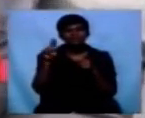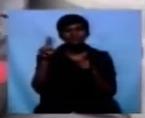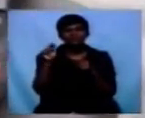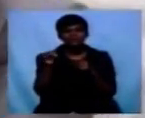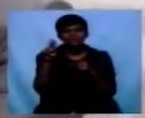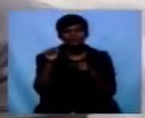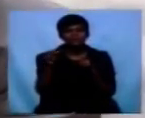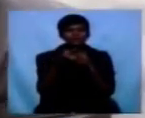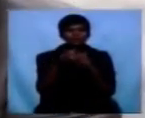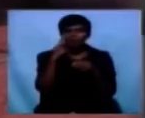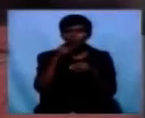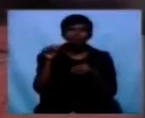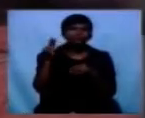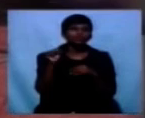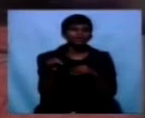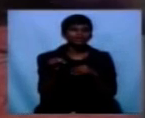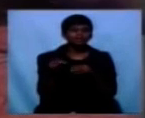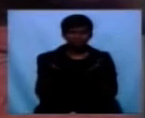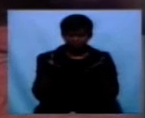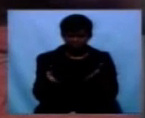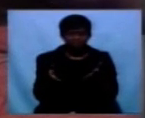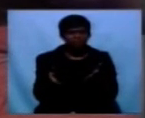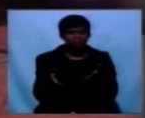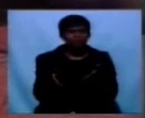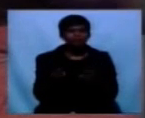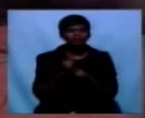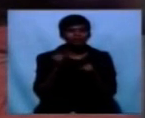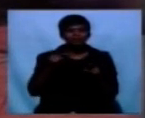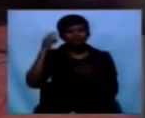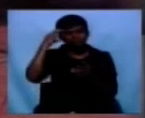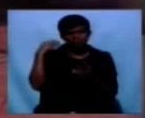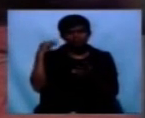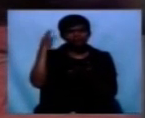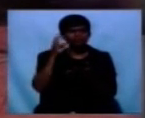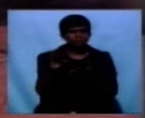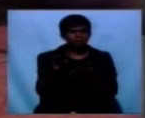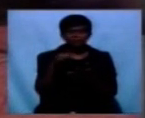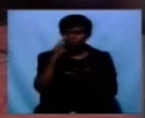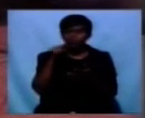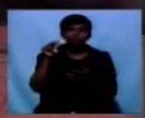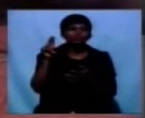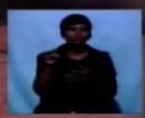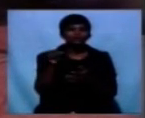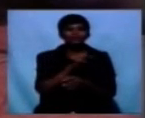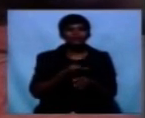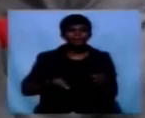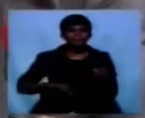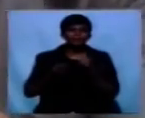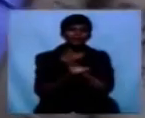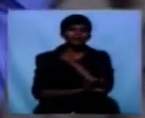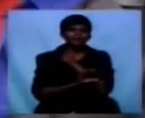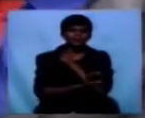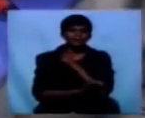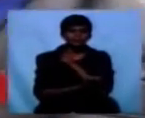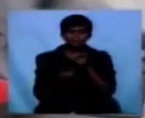in America. Who are the United Nations? Because here in New York, it is just a secretariat. Who are the United Nations? It's the member state. And